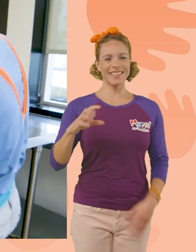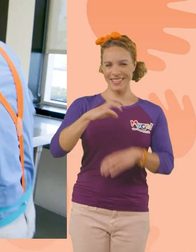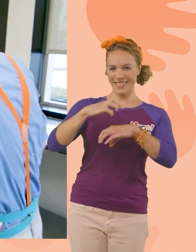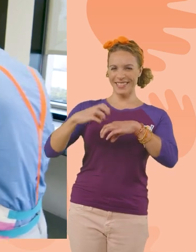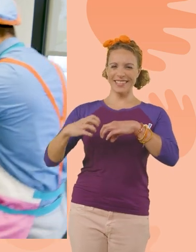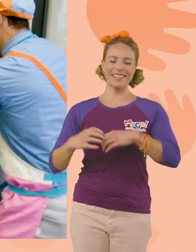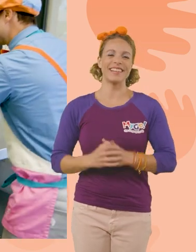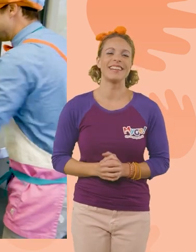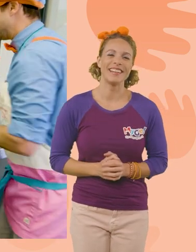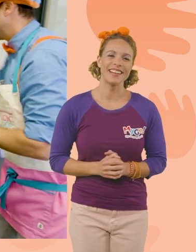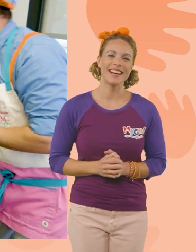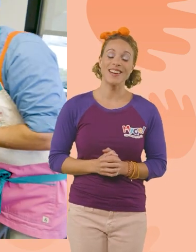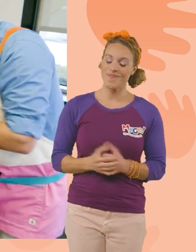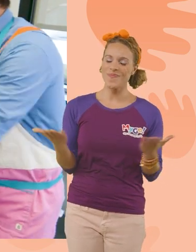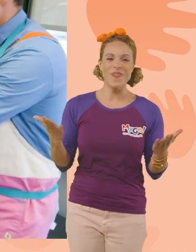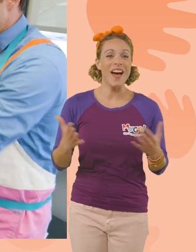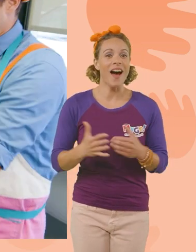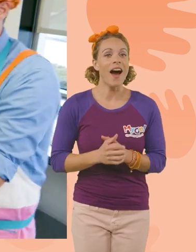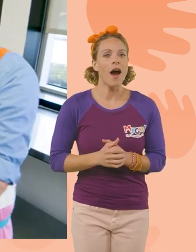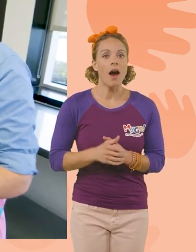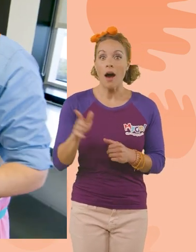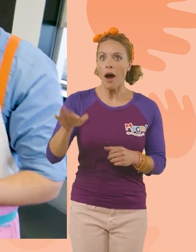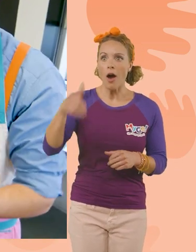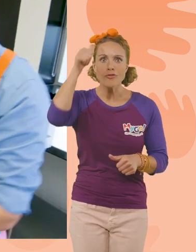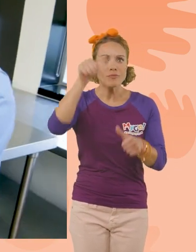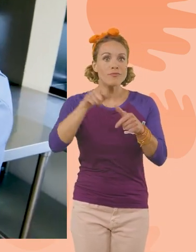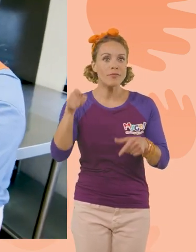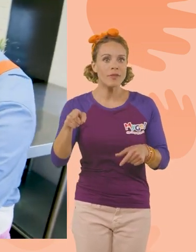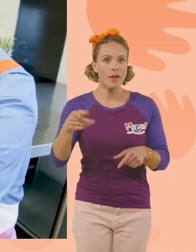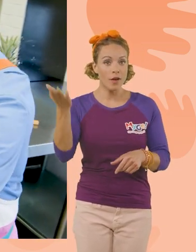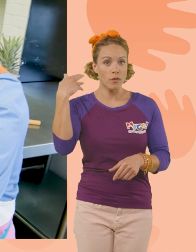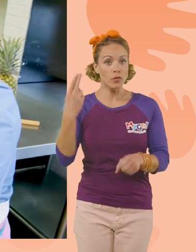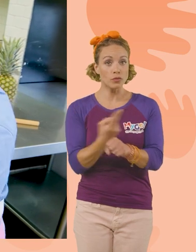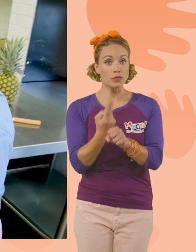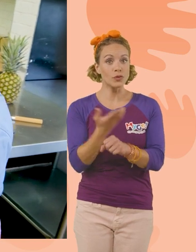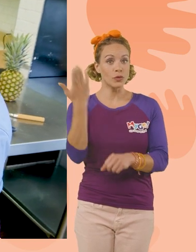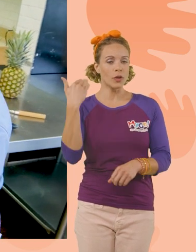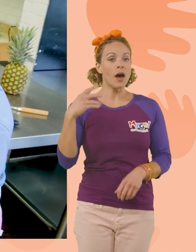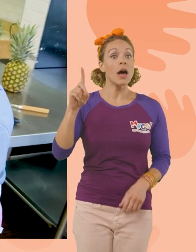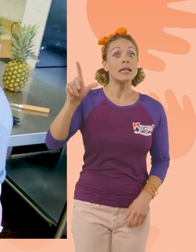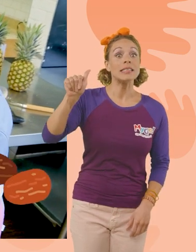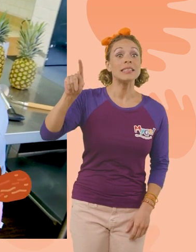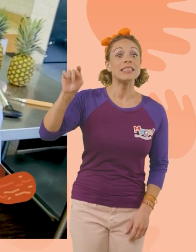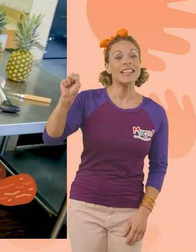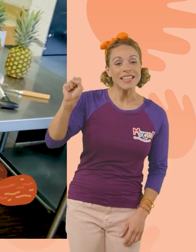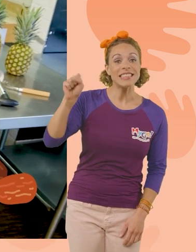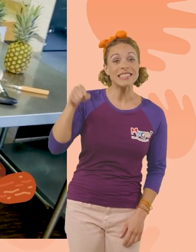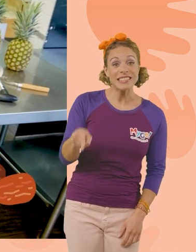9, 10, 11 grapes. All right, and then remember these, we used these earlier. These are